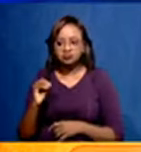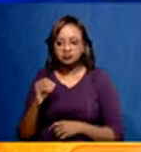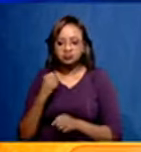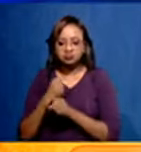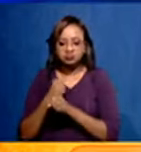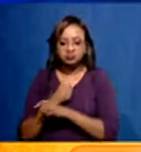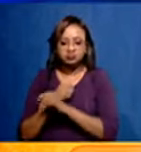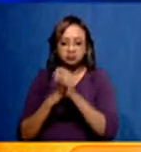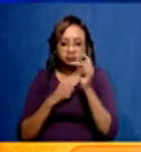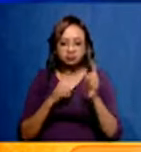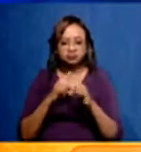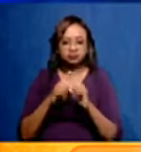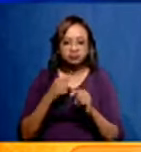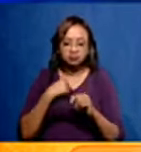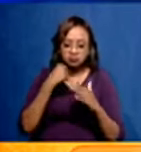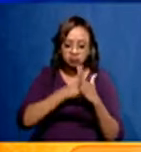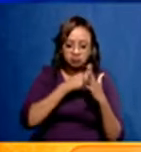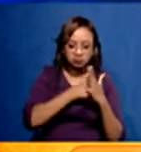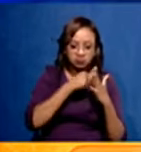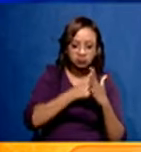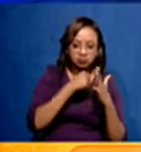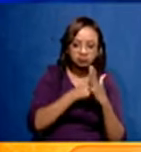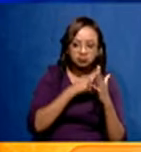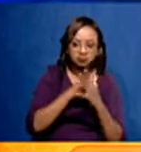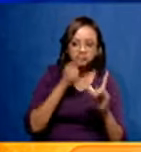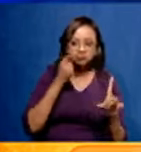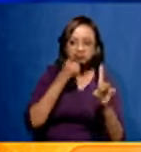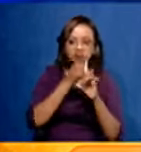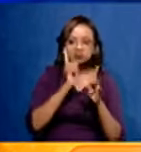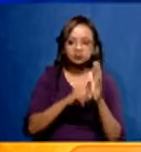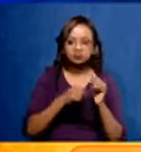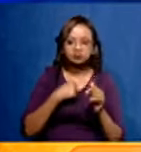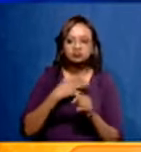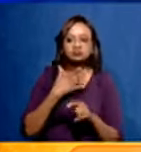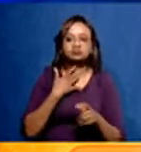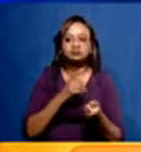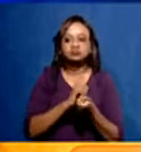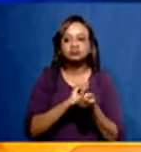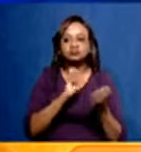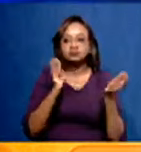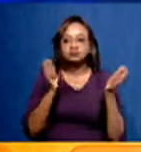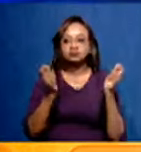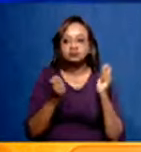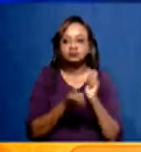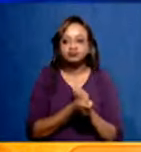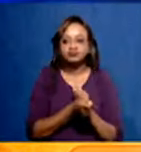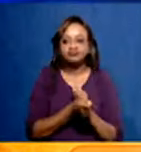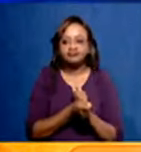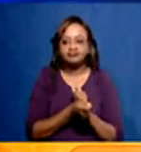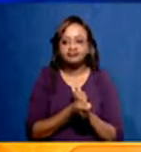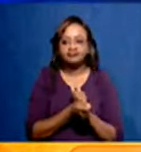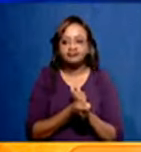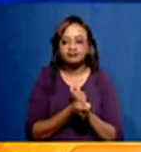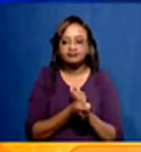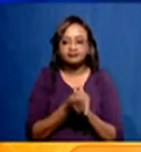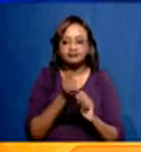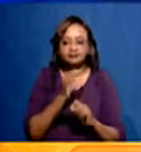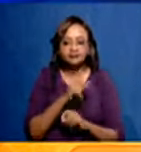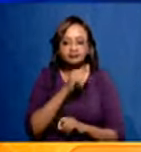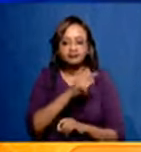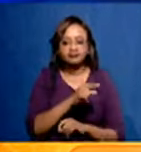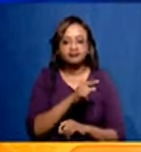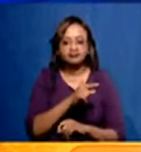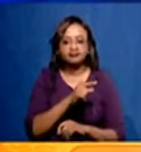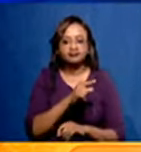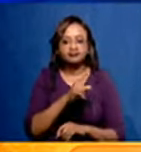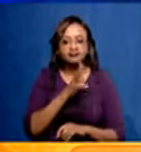my absolute determination as Chancellor, I want to transform myself from an active scholar to an